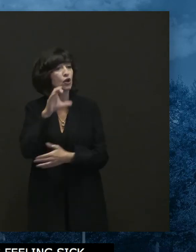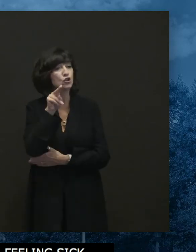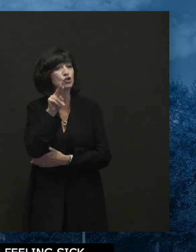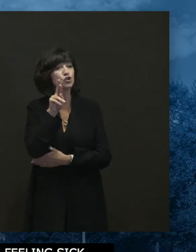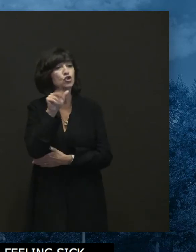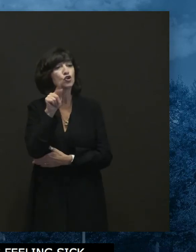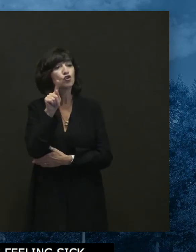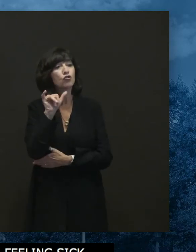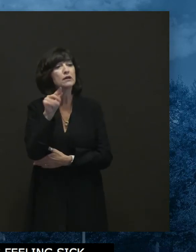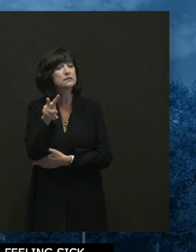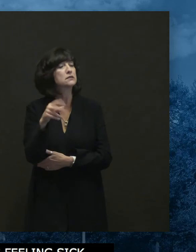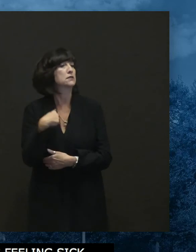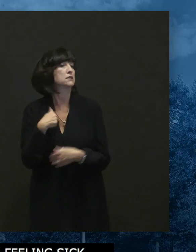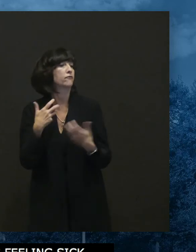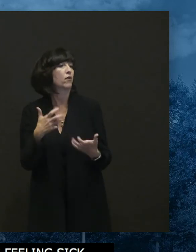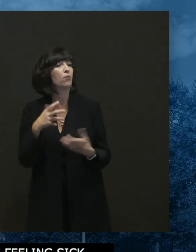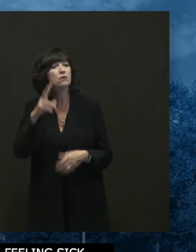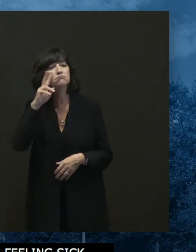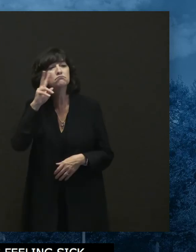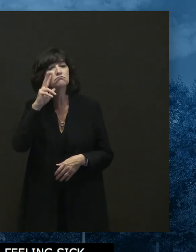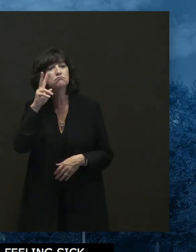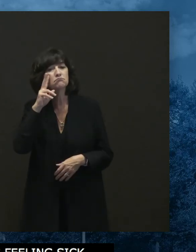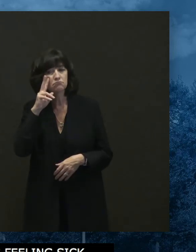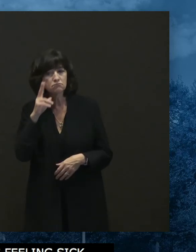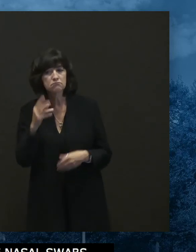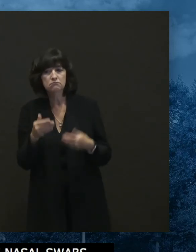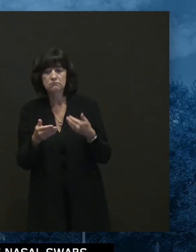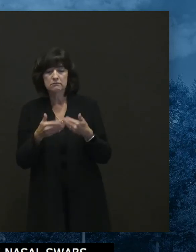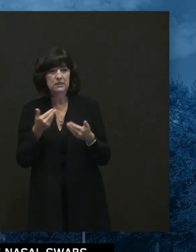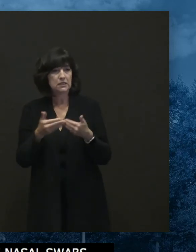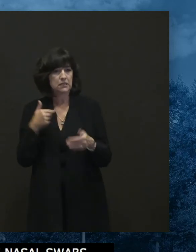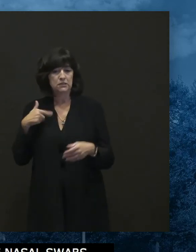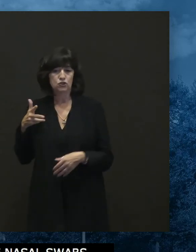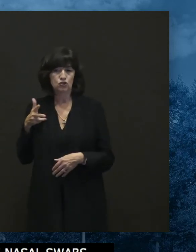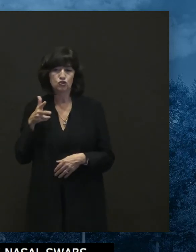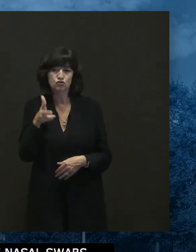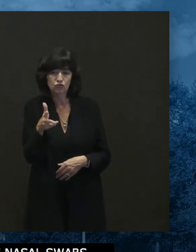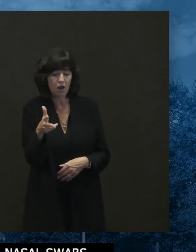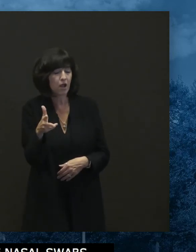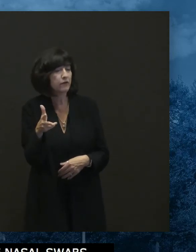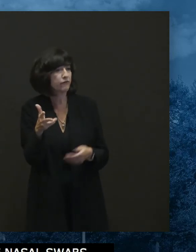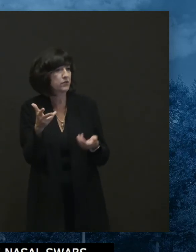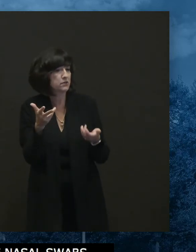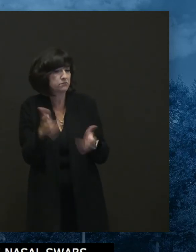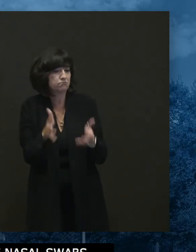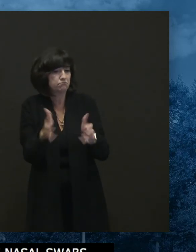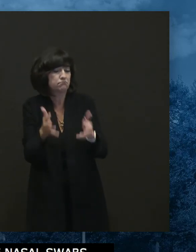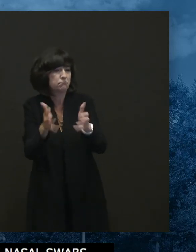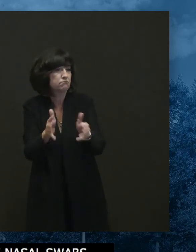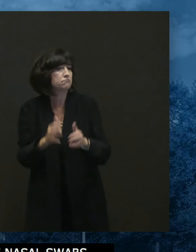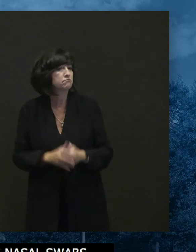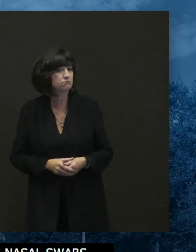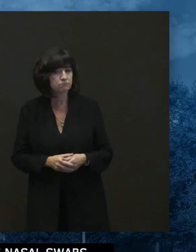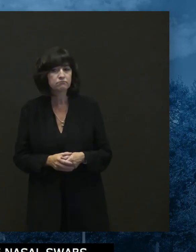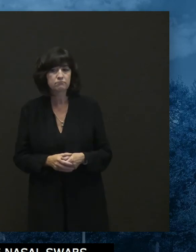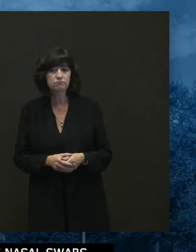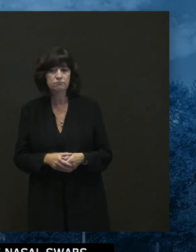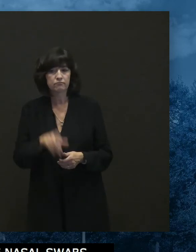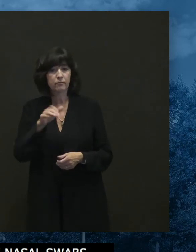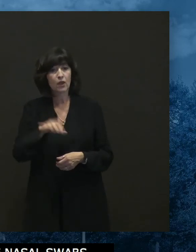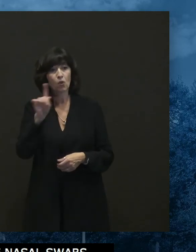wanted to experience that. It was really great, you know, easy drive up, boom, you're in. I think mine was up at